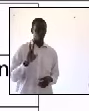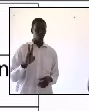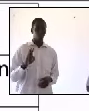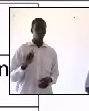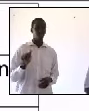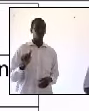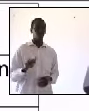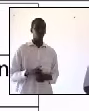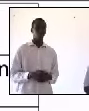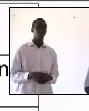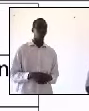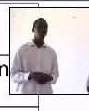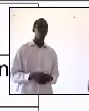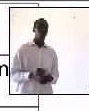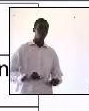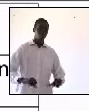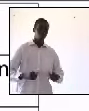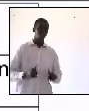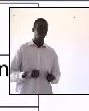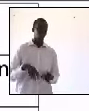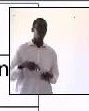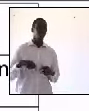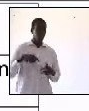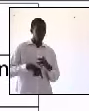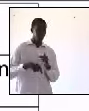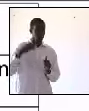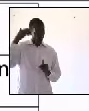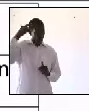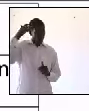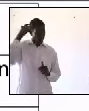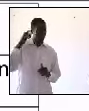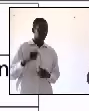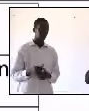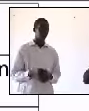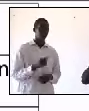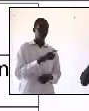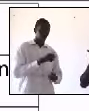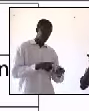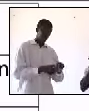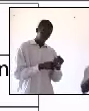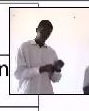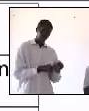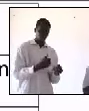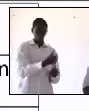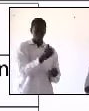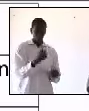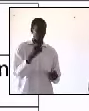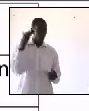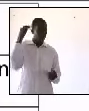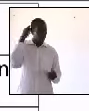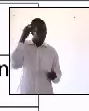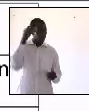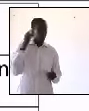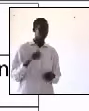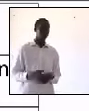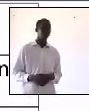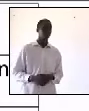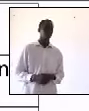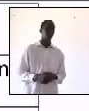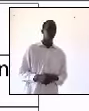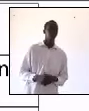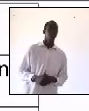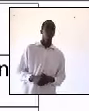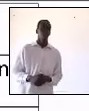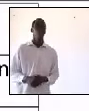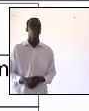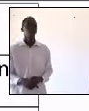receptor, whereas a voluntary action is initiated in the brain. Voluntary is initiated